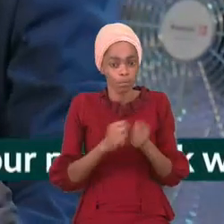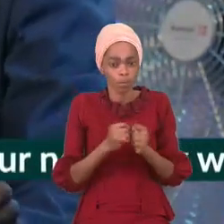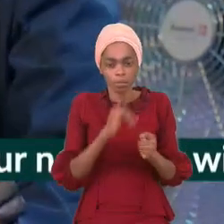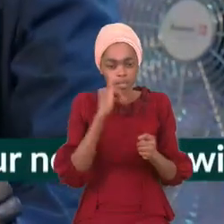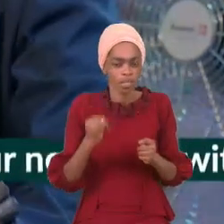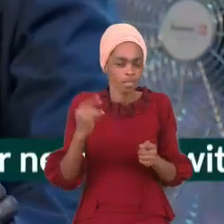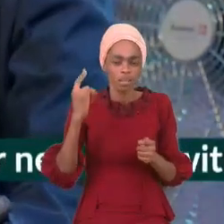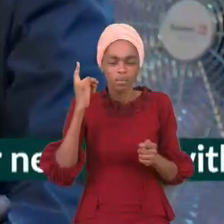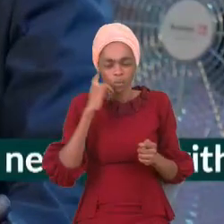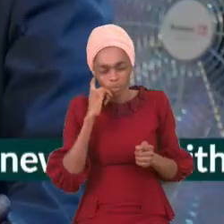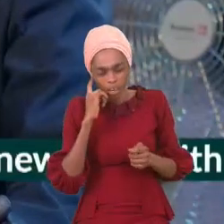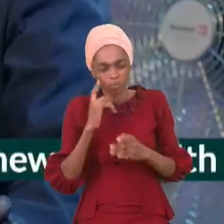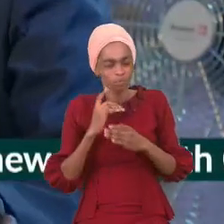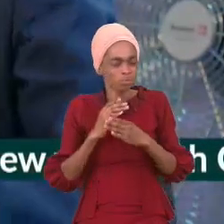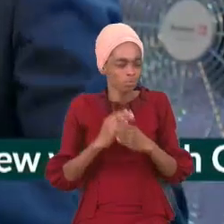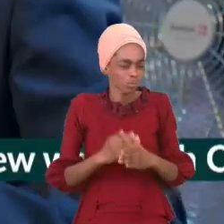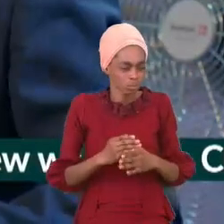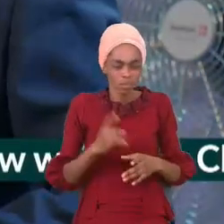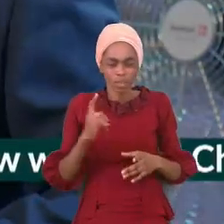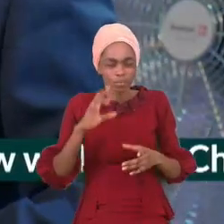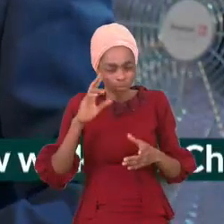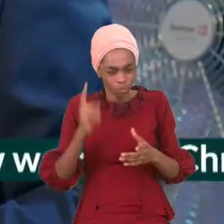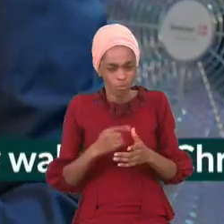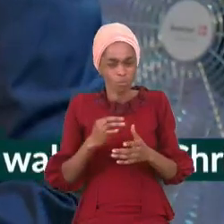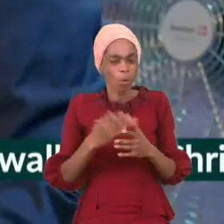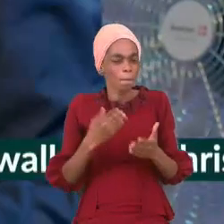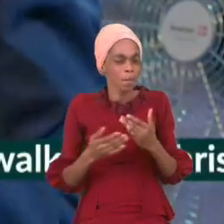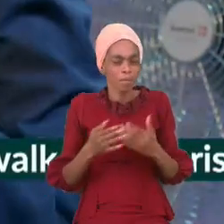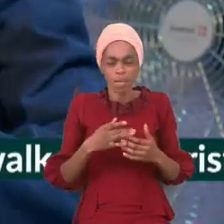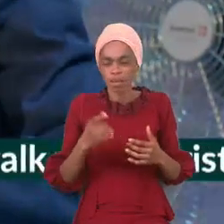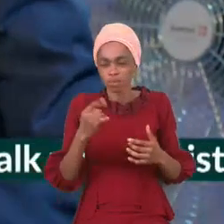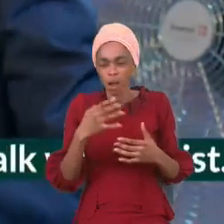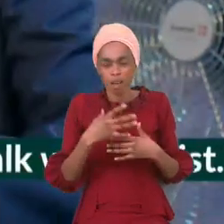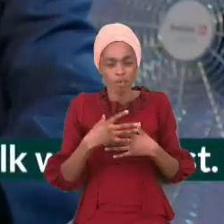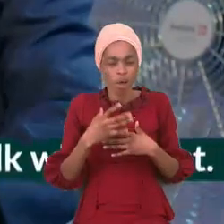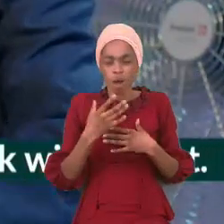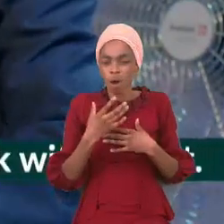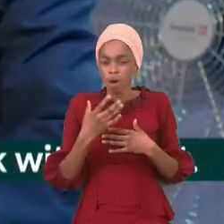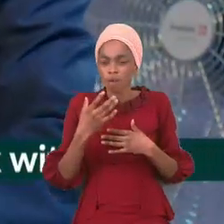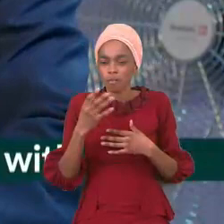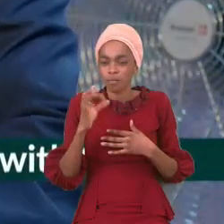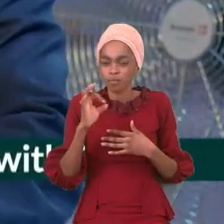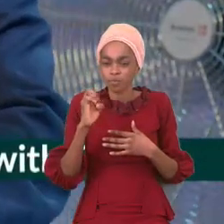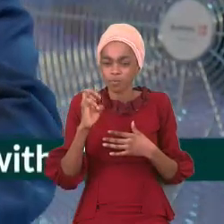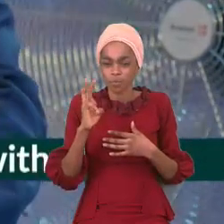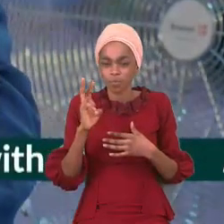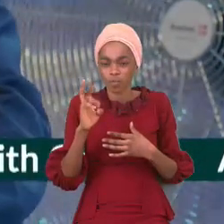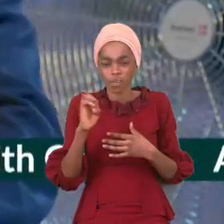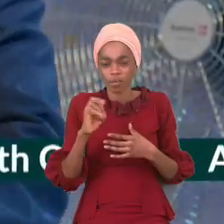so that as they receive their testimonies, you bring them forward here so that they will share their